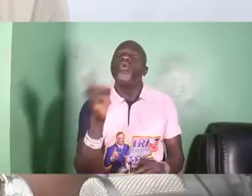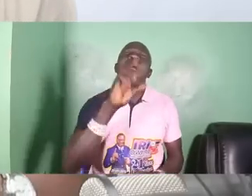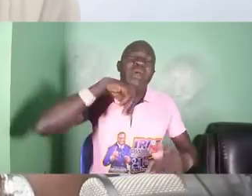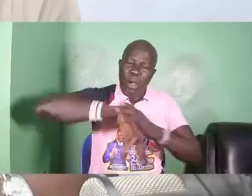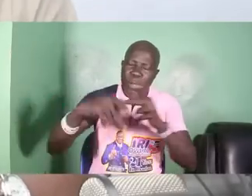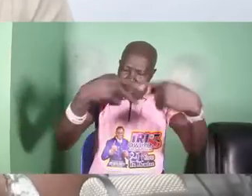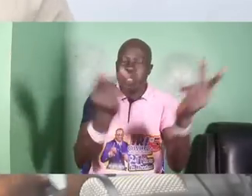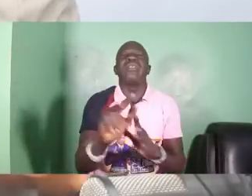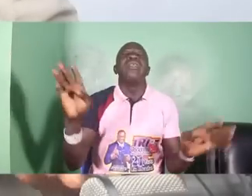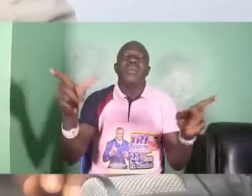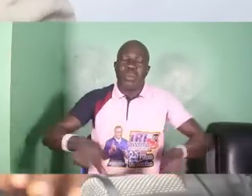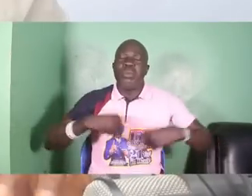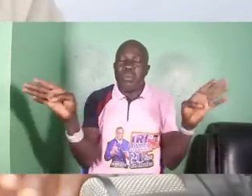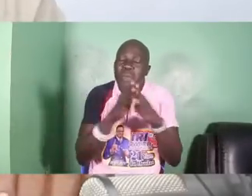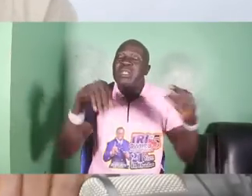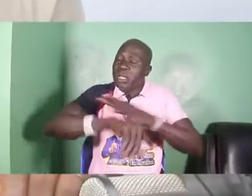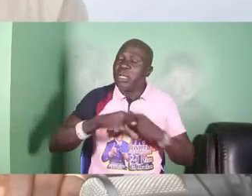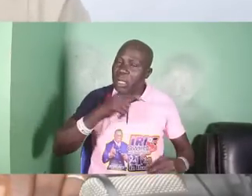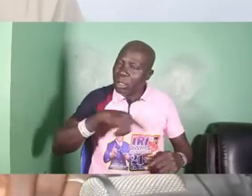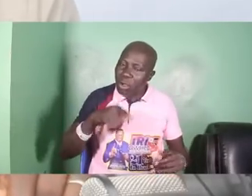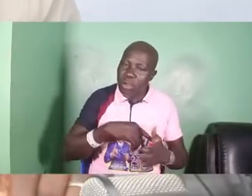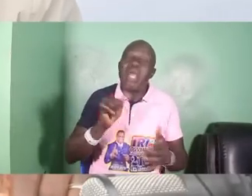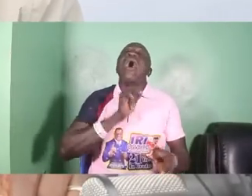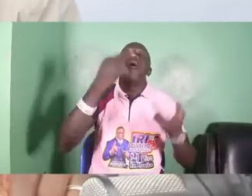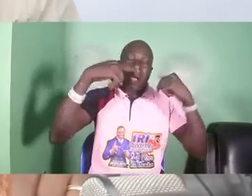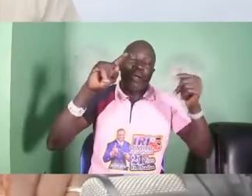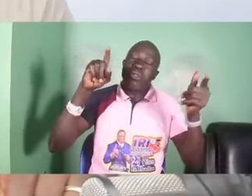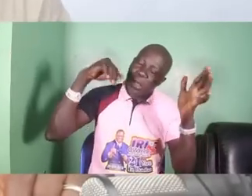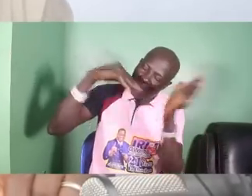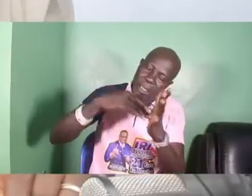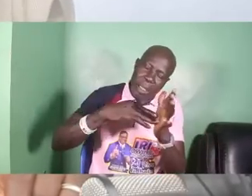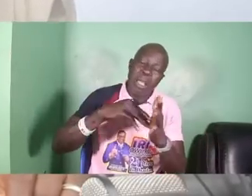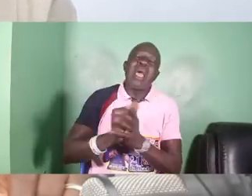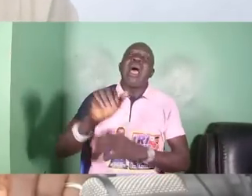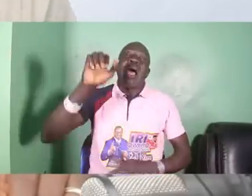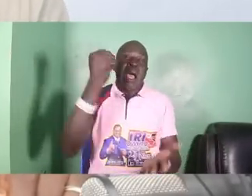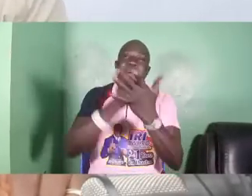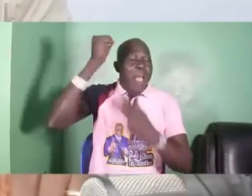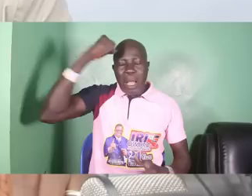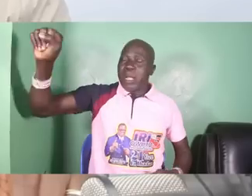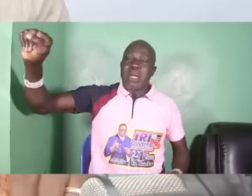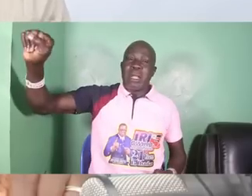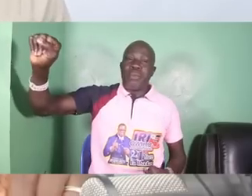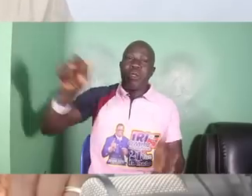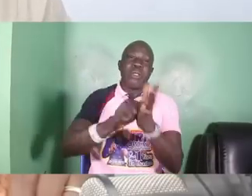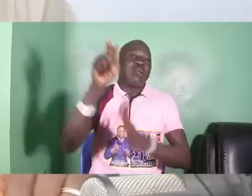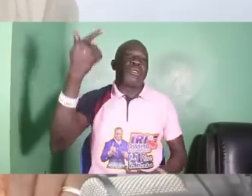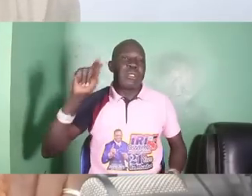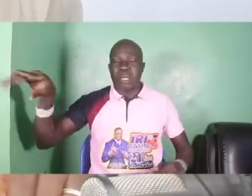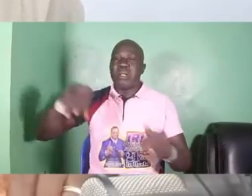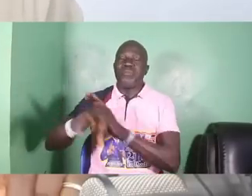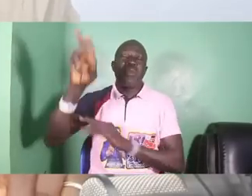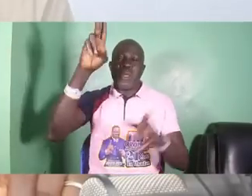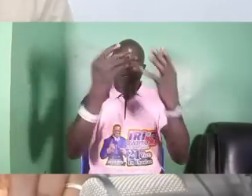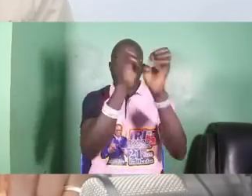lati padi. Then daddy will win. Sorry me, God, daddy. Because I'm not yet here. Ma to so fun. I will repeat it. Academic guest house. Academic guest house. An event hall. An